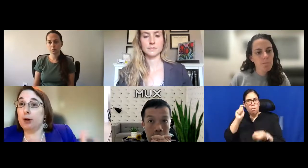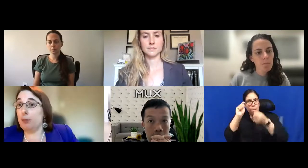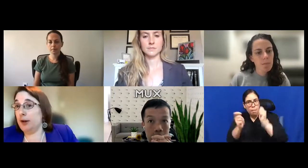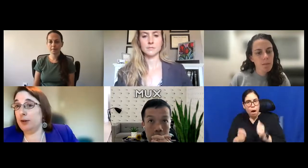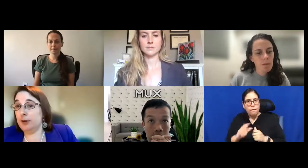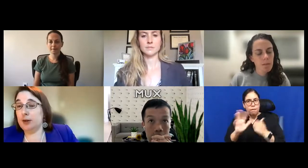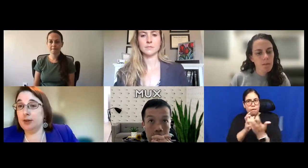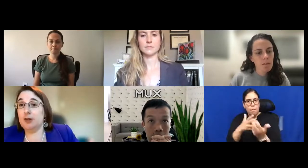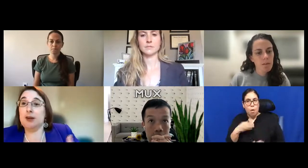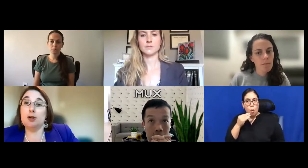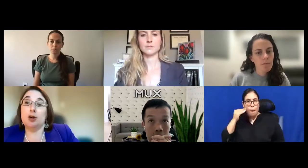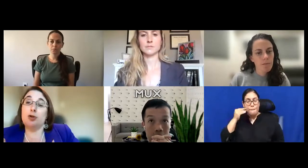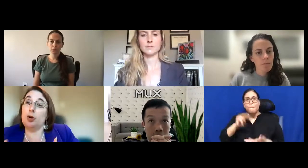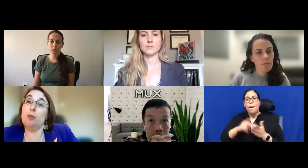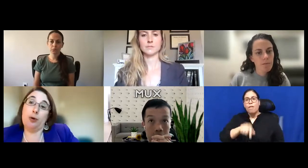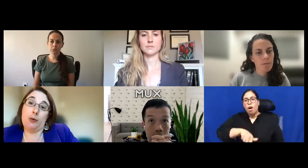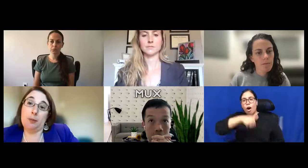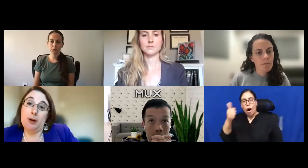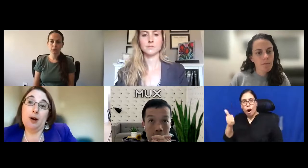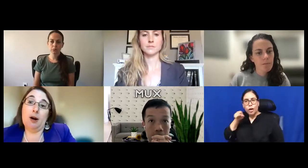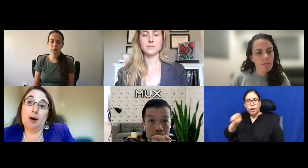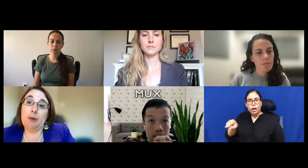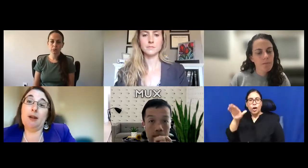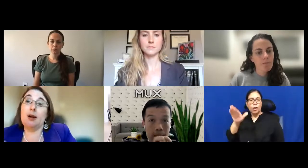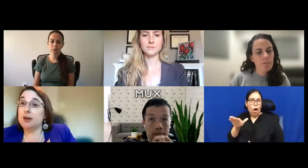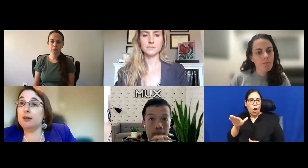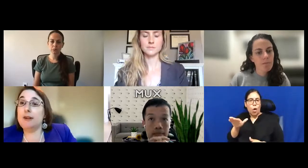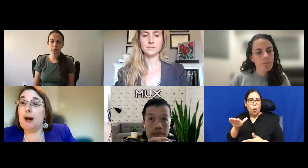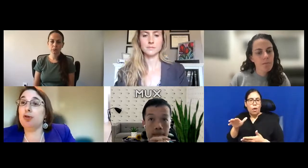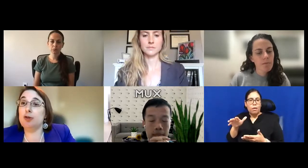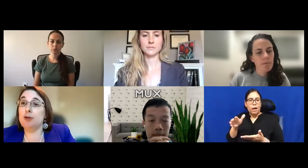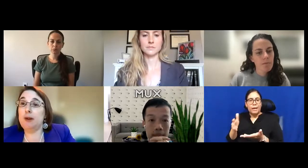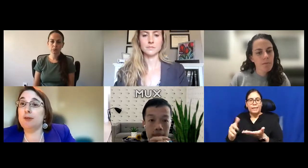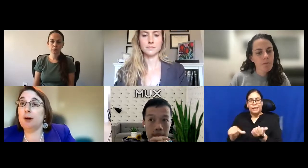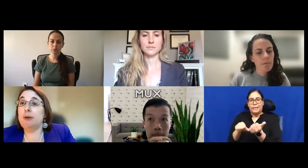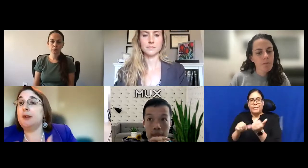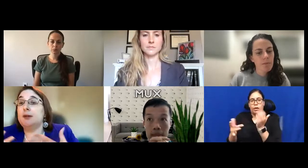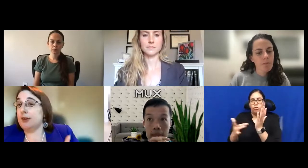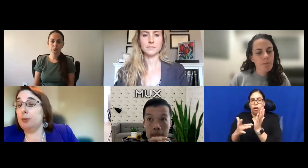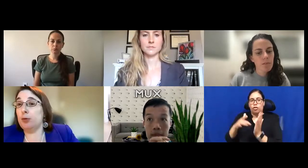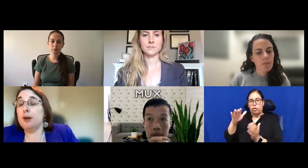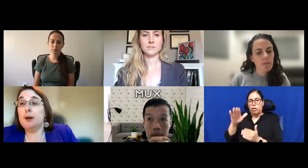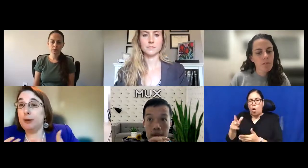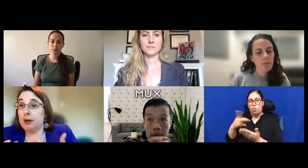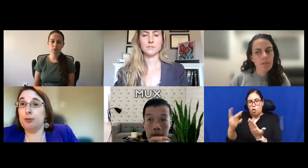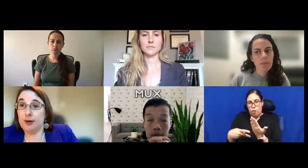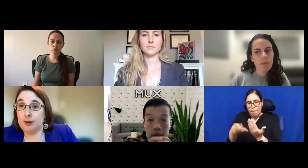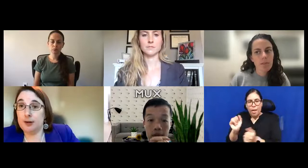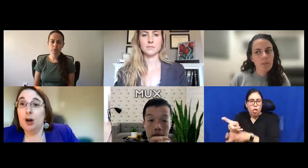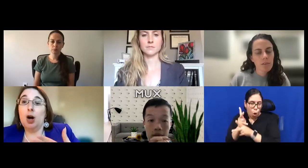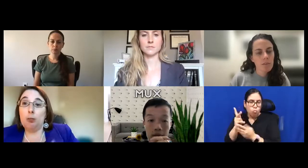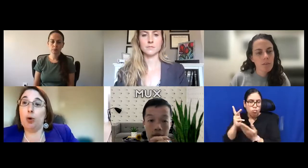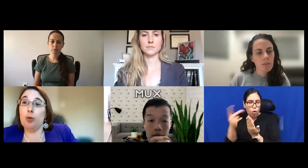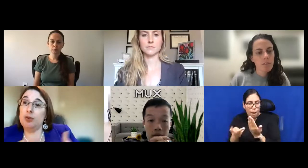another Maryland Assisted Technology Loan Program. And luckily, that was just based on being disabled and a Maryland